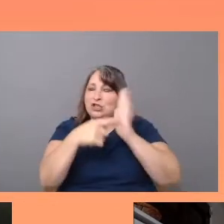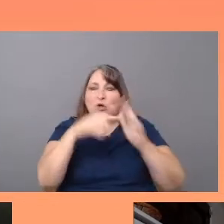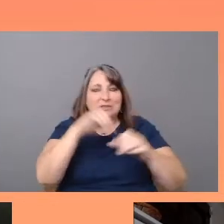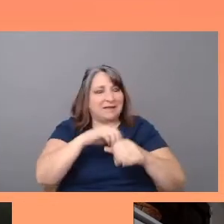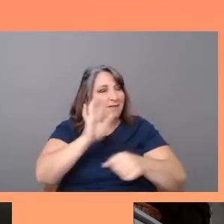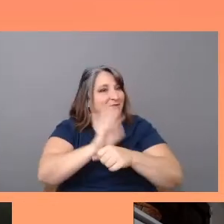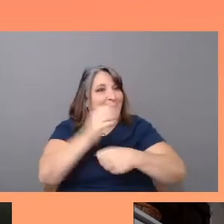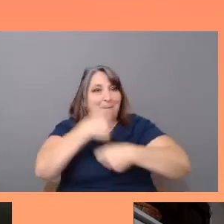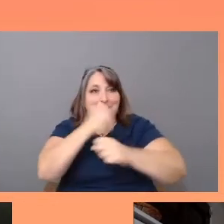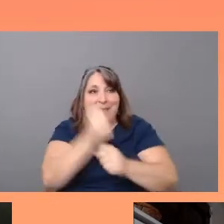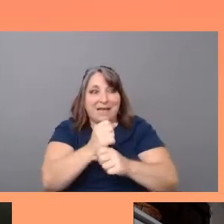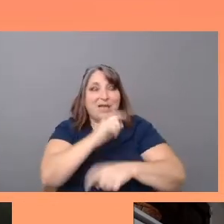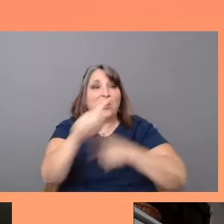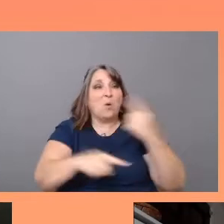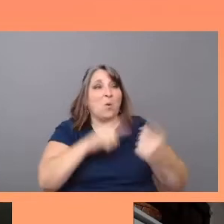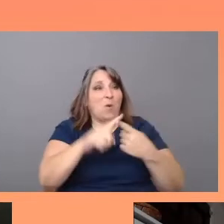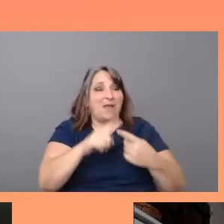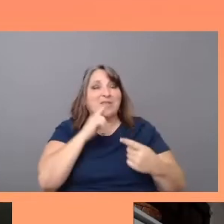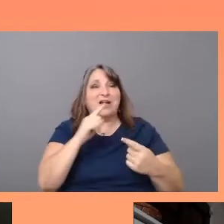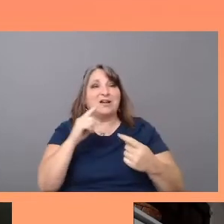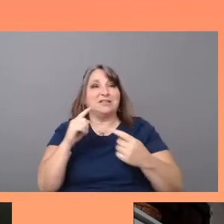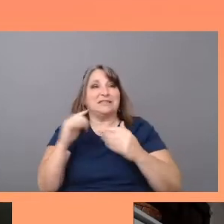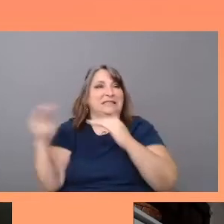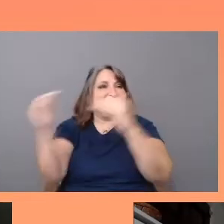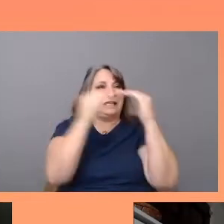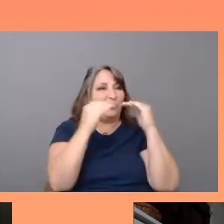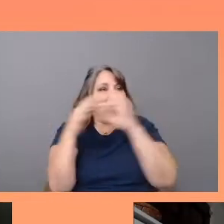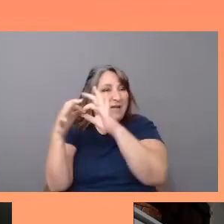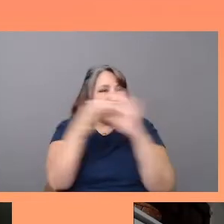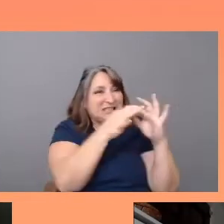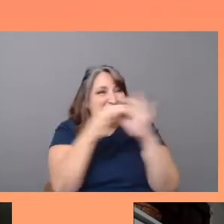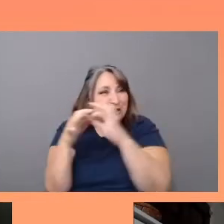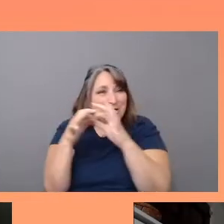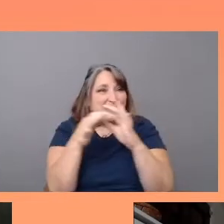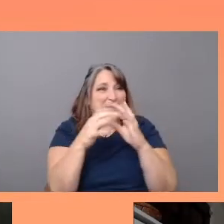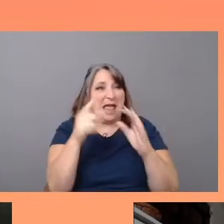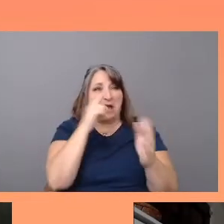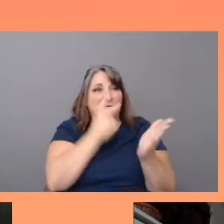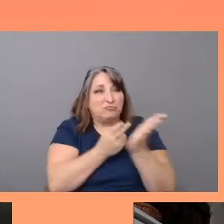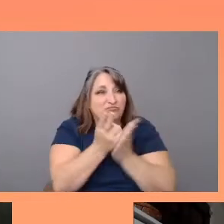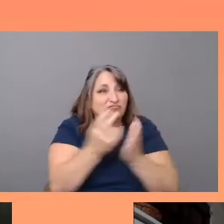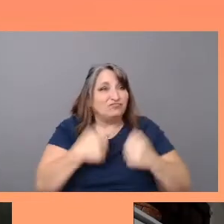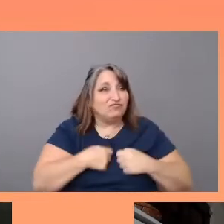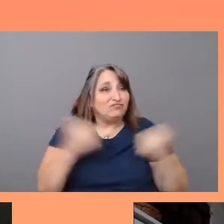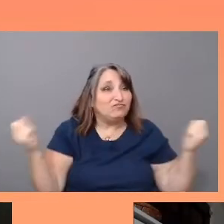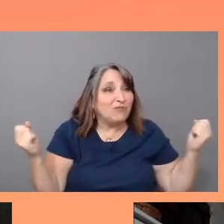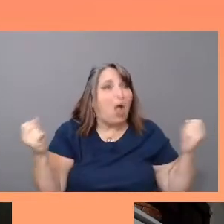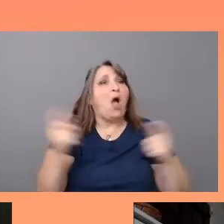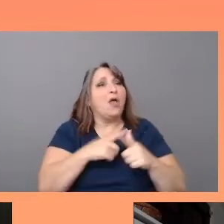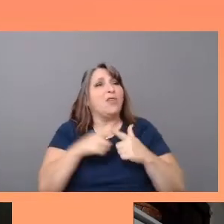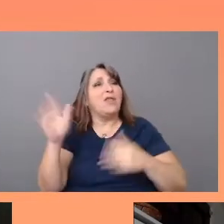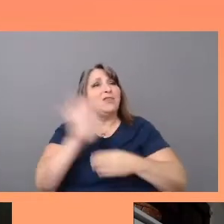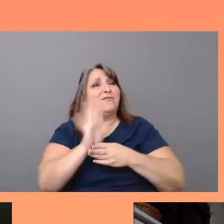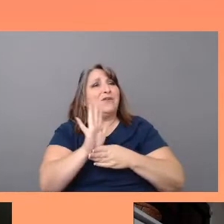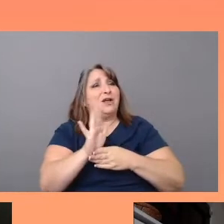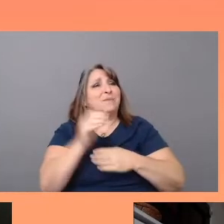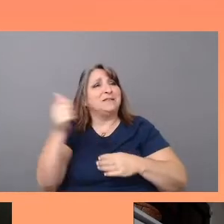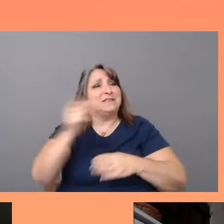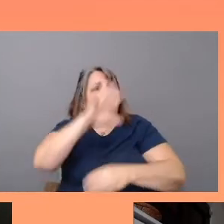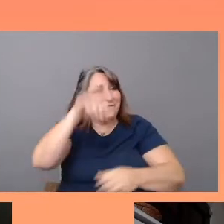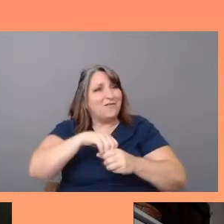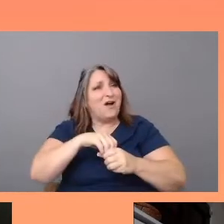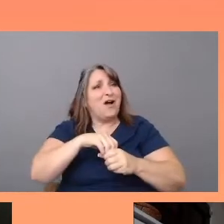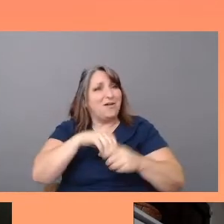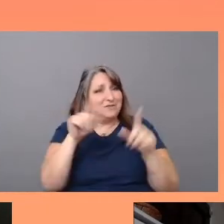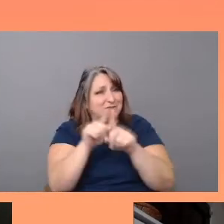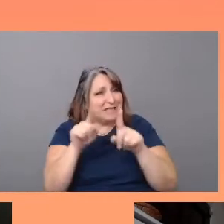an equitable relationship, when there's accountability and there's transparency, the film itself can kind of like embody that and have that, sort of